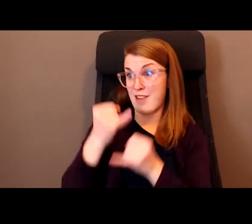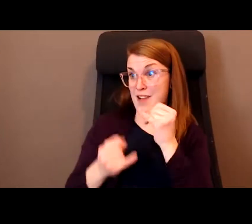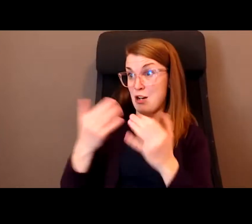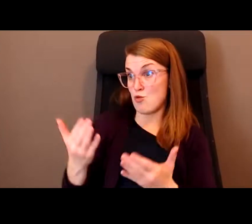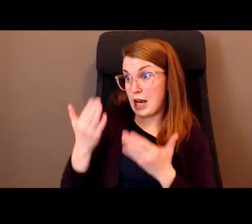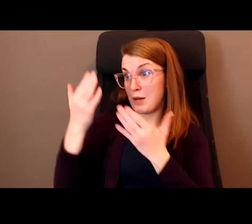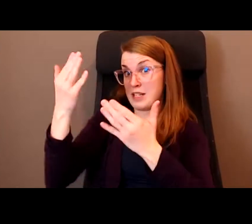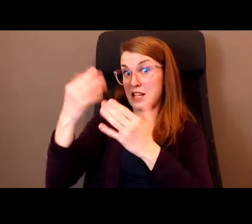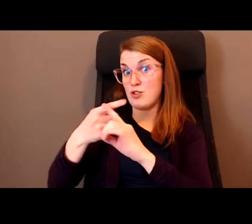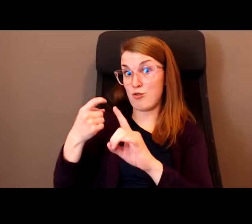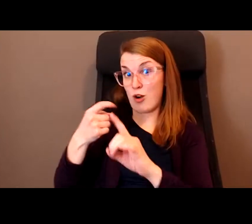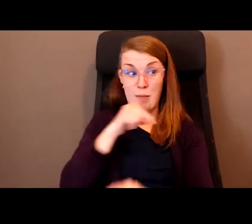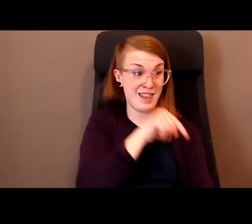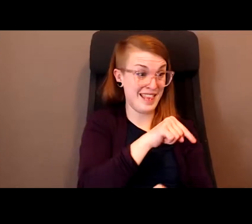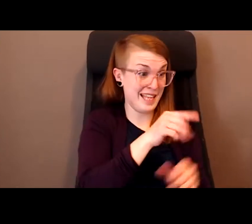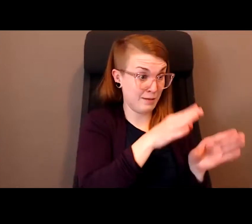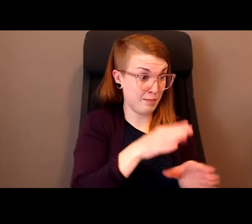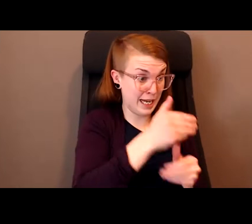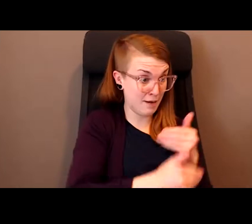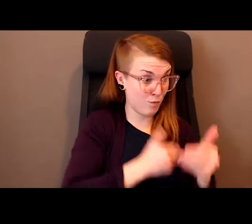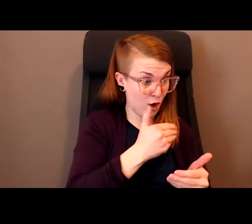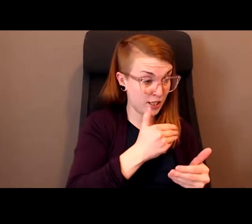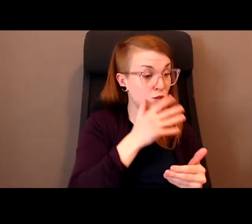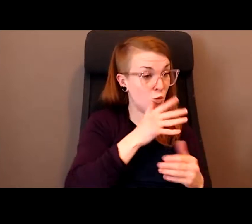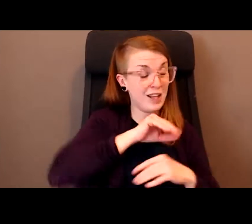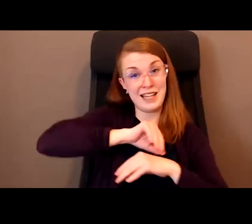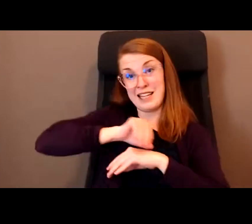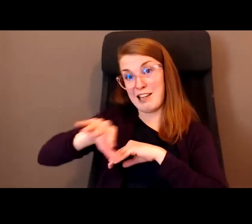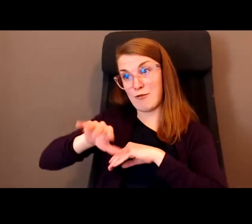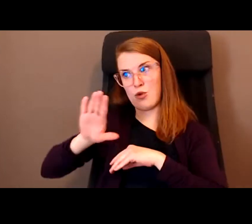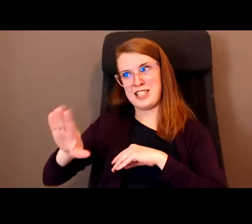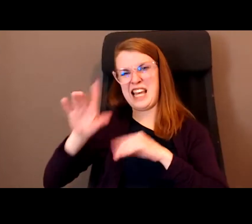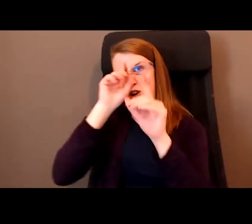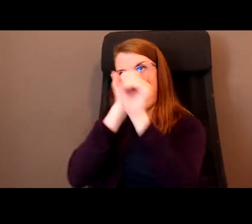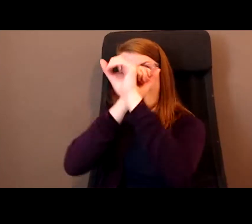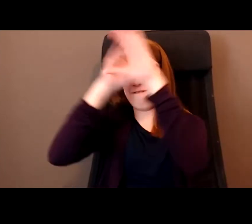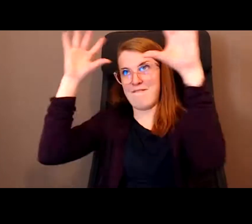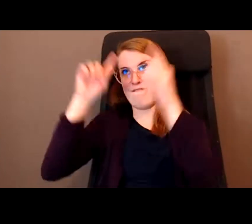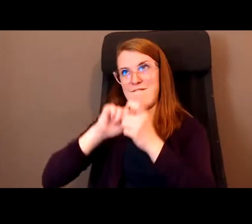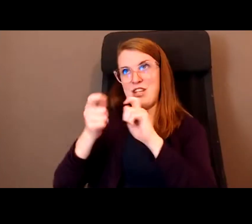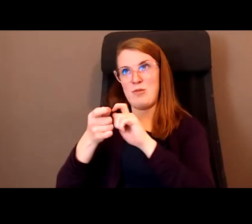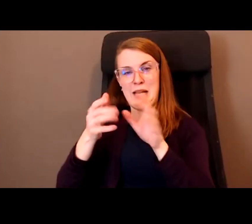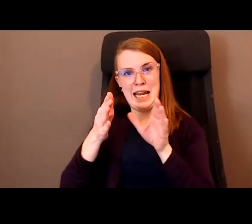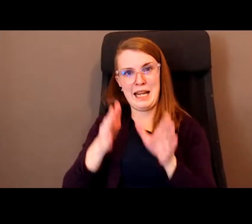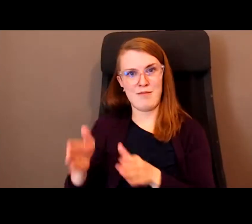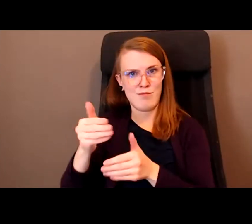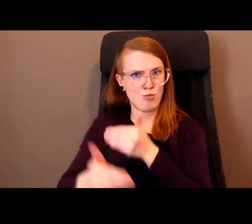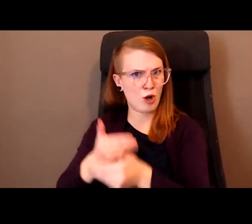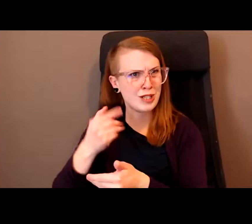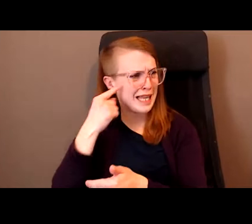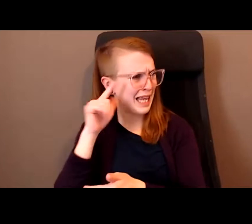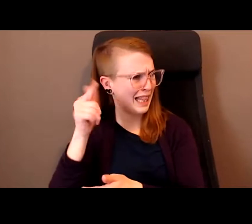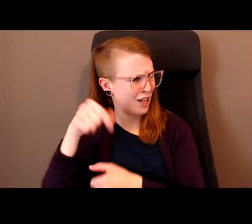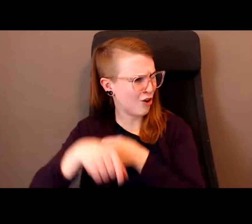the Zilker Park vision planning process can then influence the vision planning process that they will be going through, I think later this year, maybe